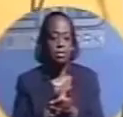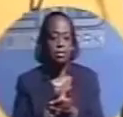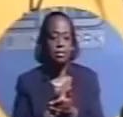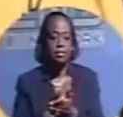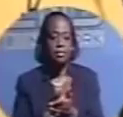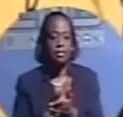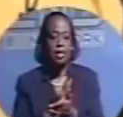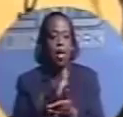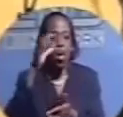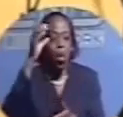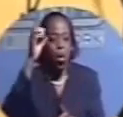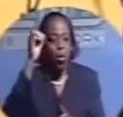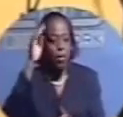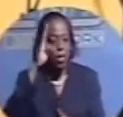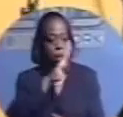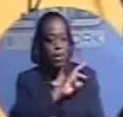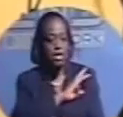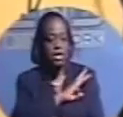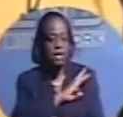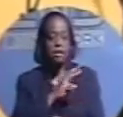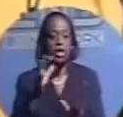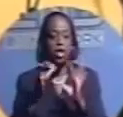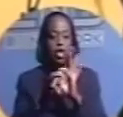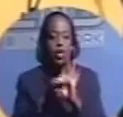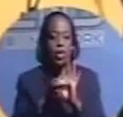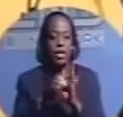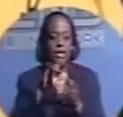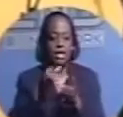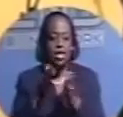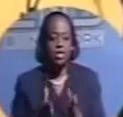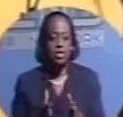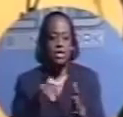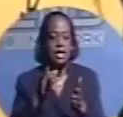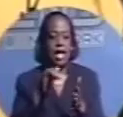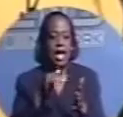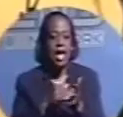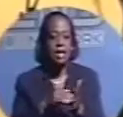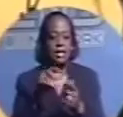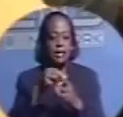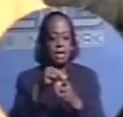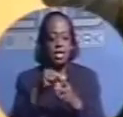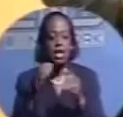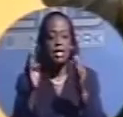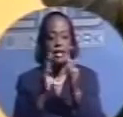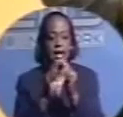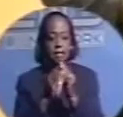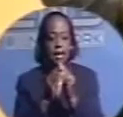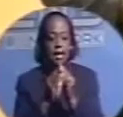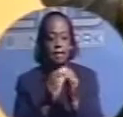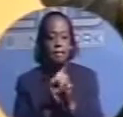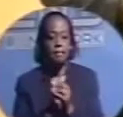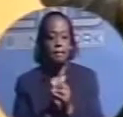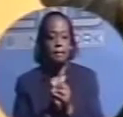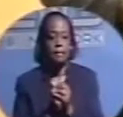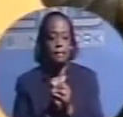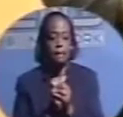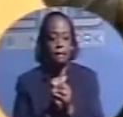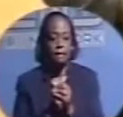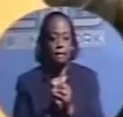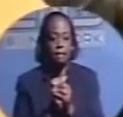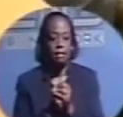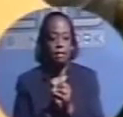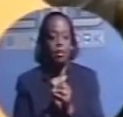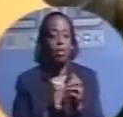Tourism, Obi Wilscombe, joined students in a special assembly at the school to honor the junior minister. It was a special moment for Stubbs, who passed on